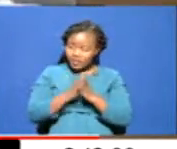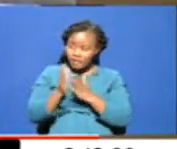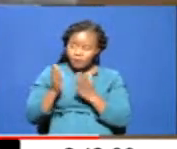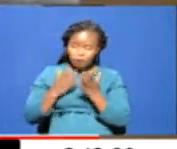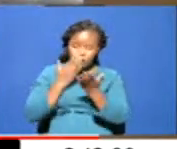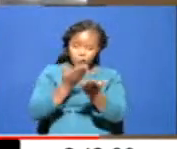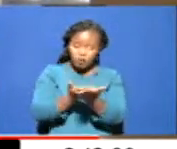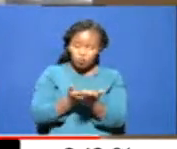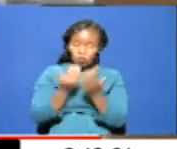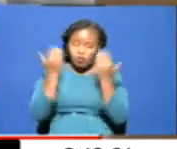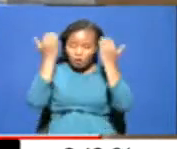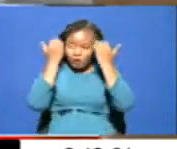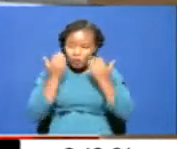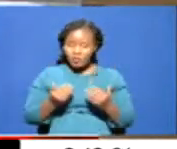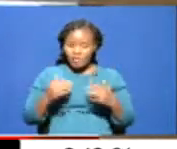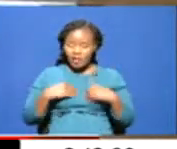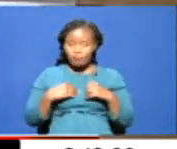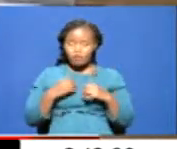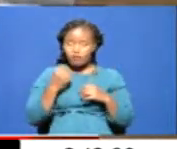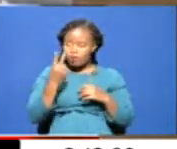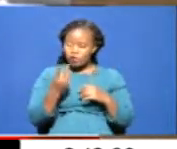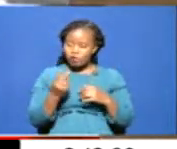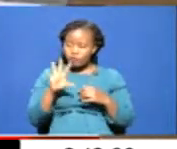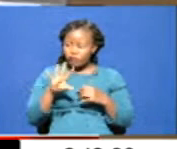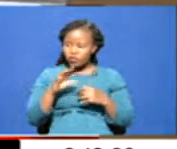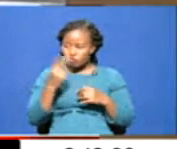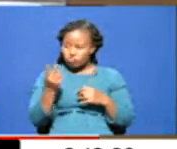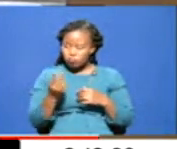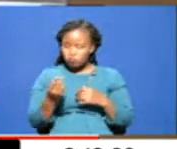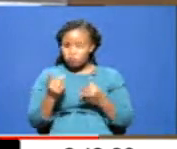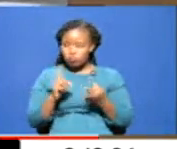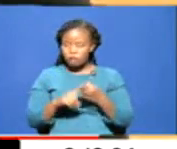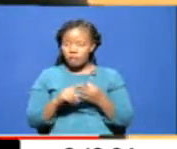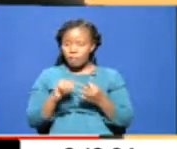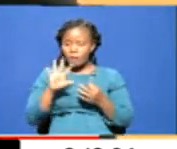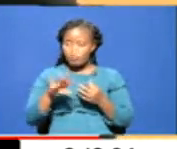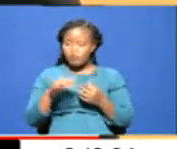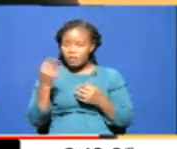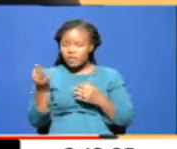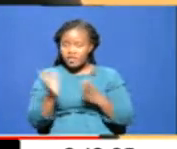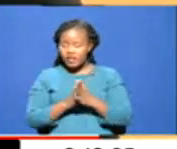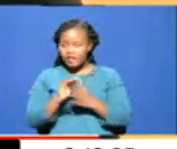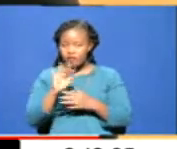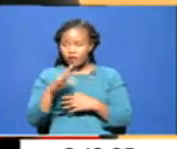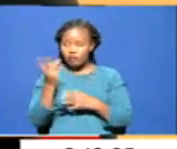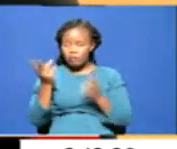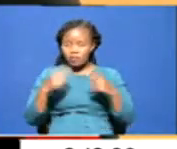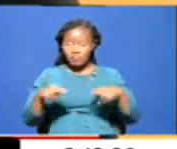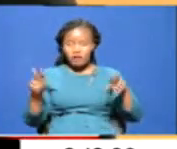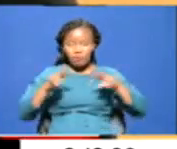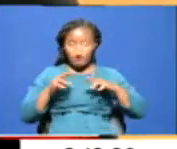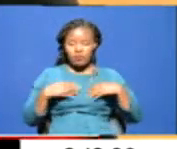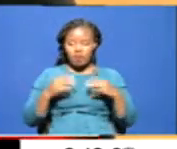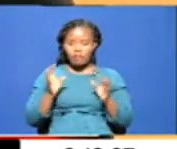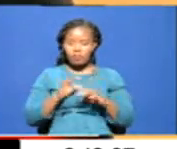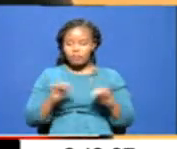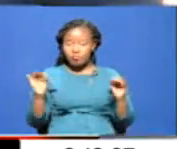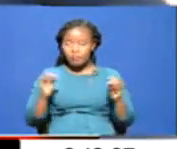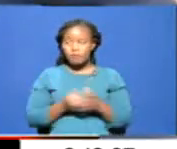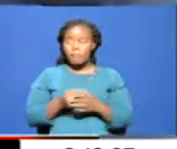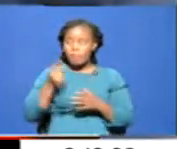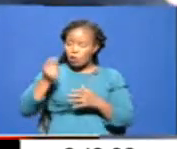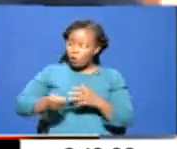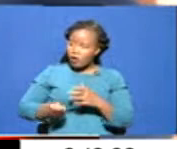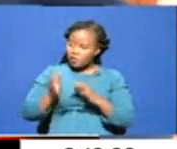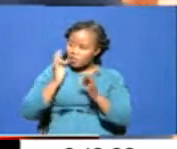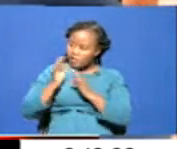Act 52, 53 and 54 have no legal value. The ruling on whether he'll be charged will be